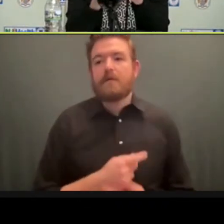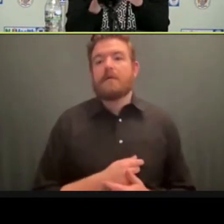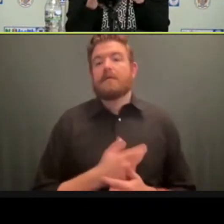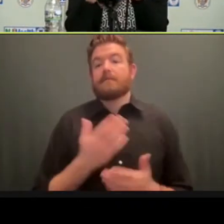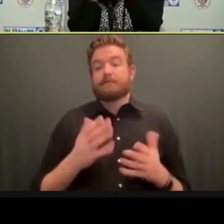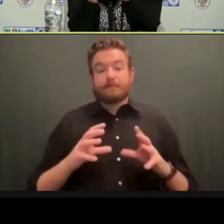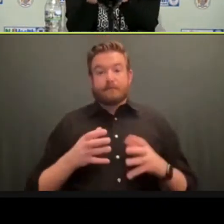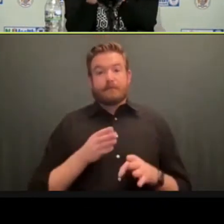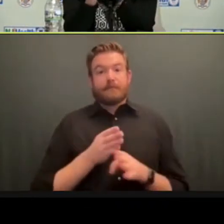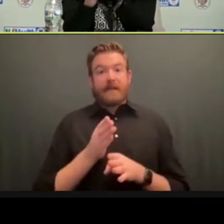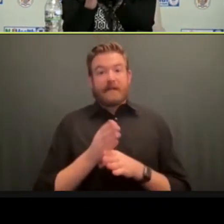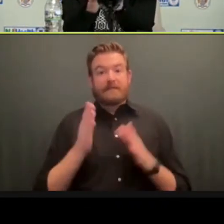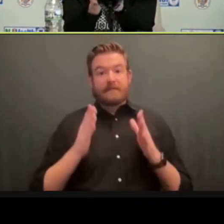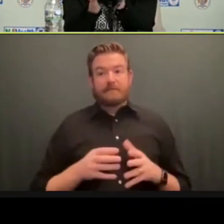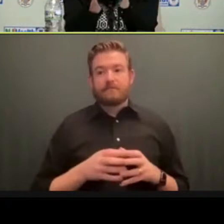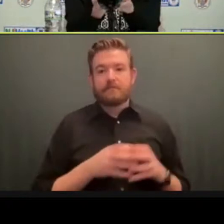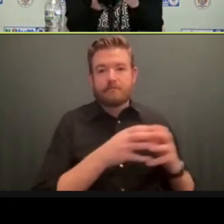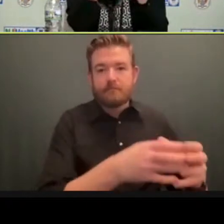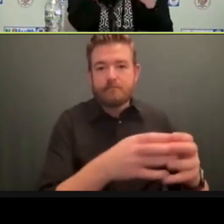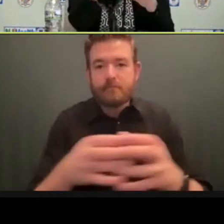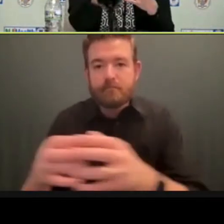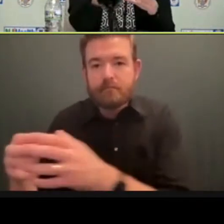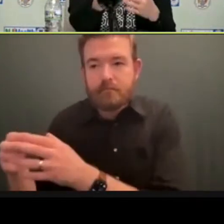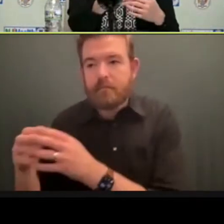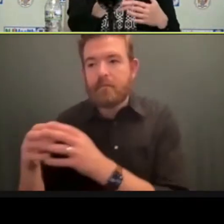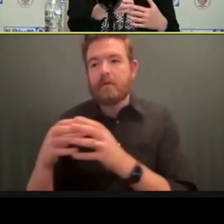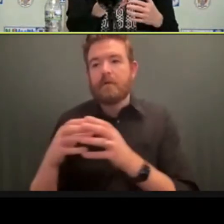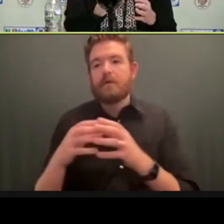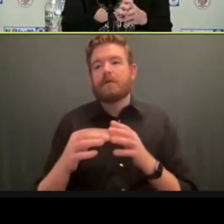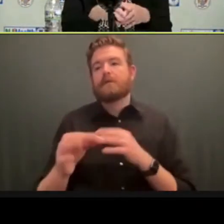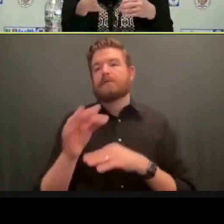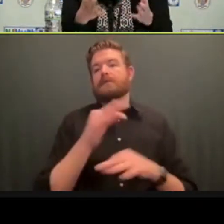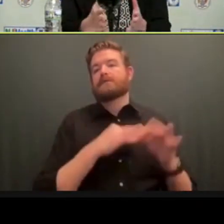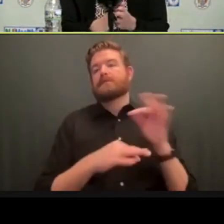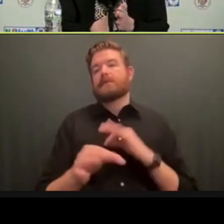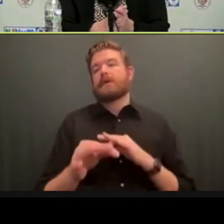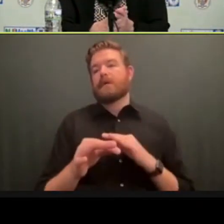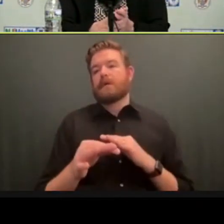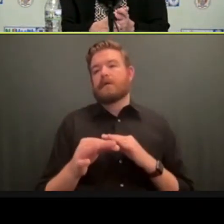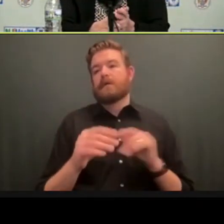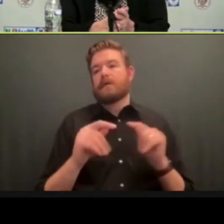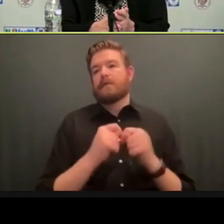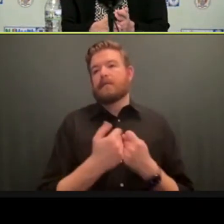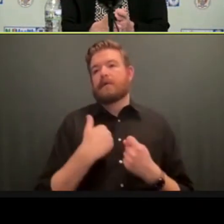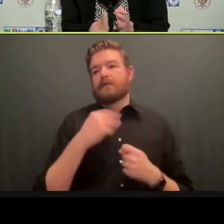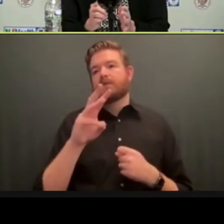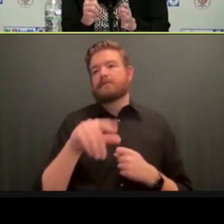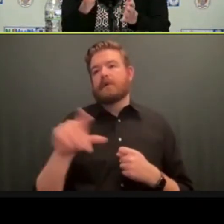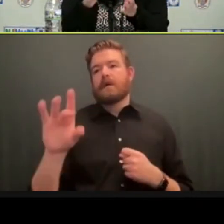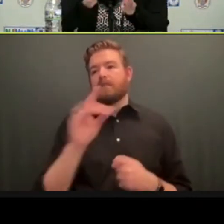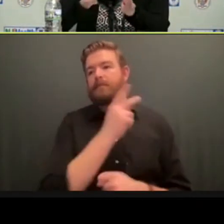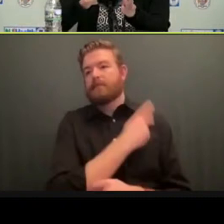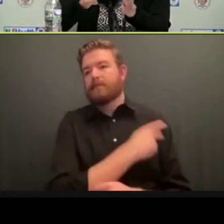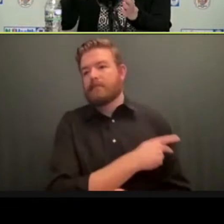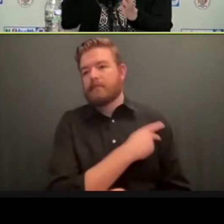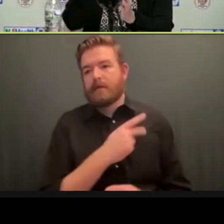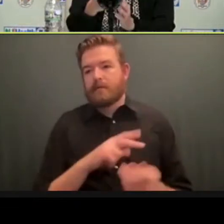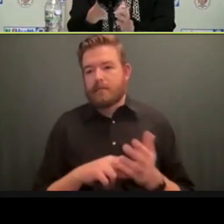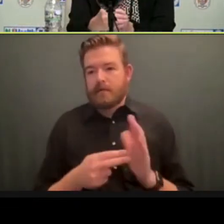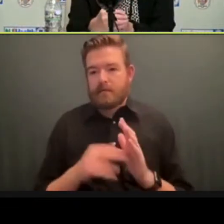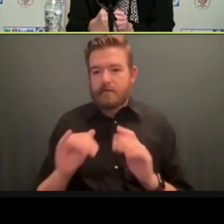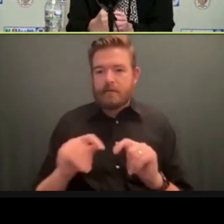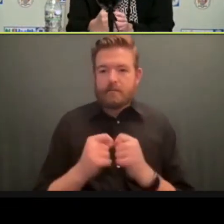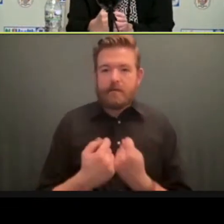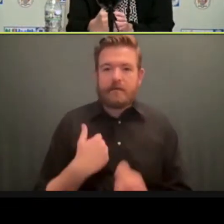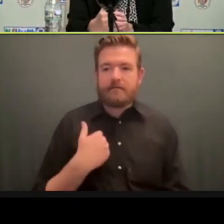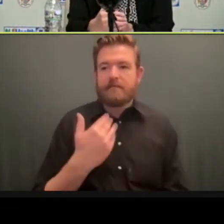rather than teams of people having 6 to 8 patients. They may have 15. But the skill level